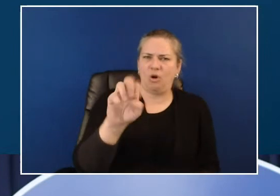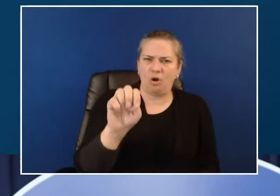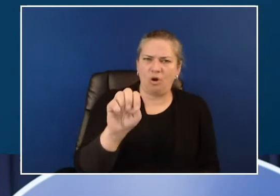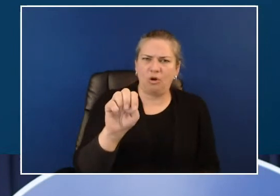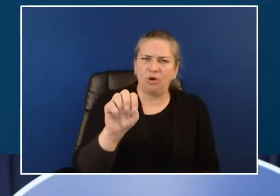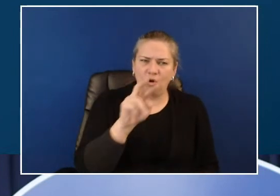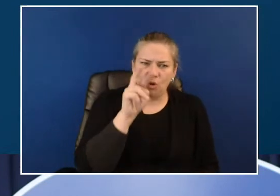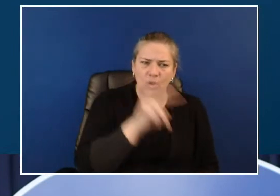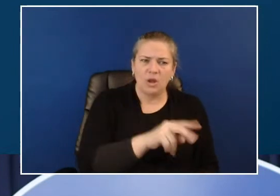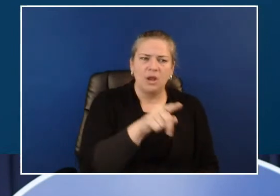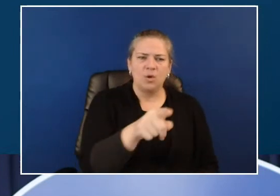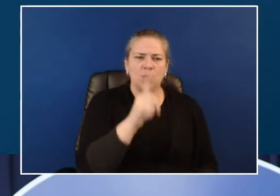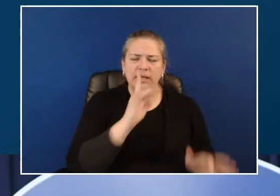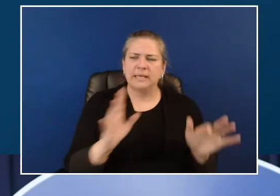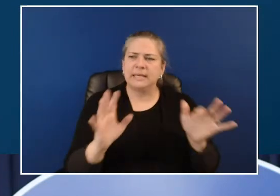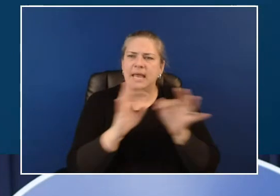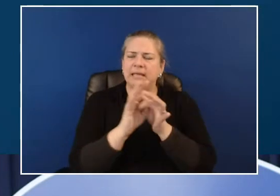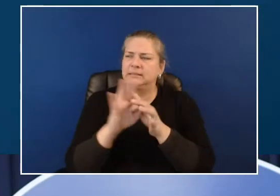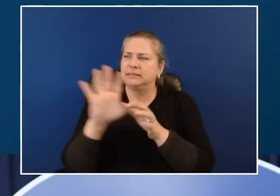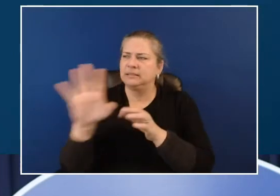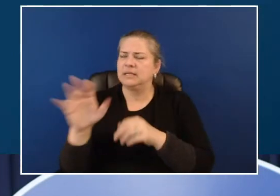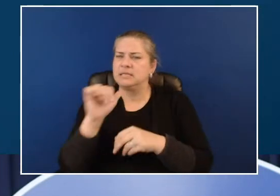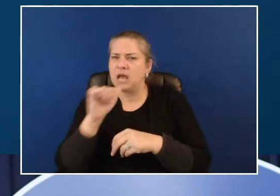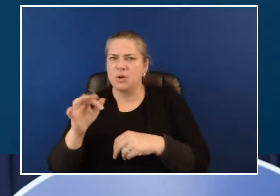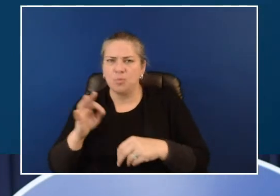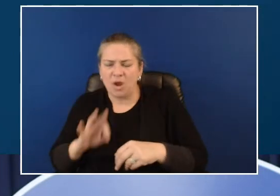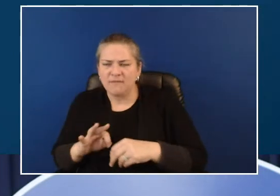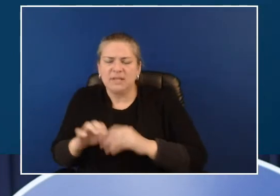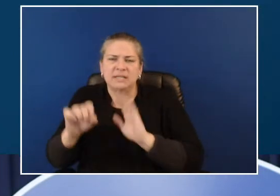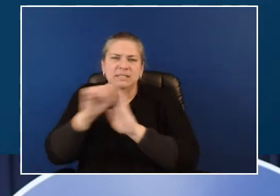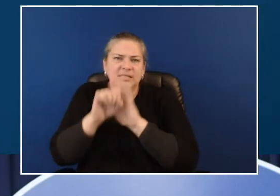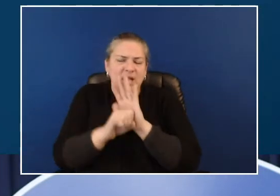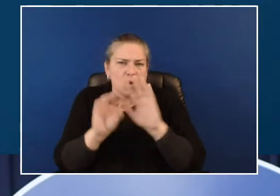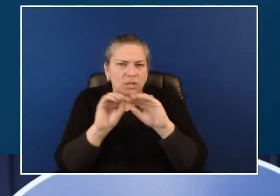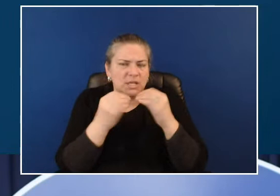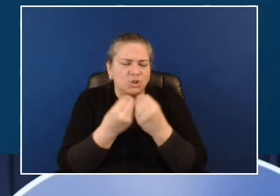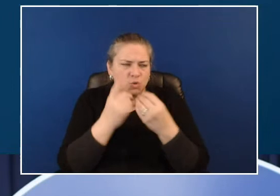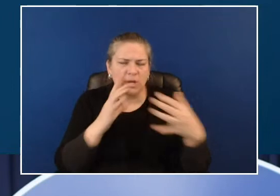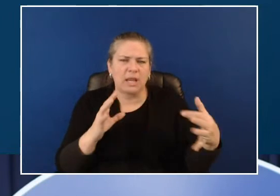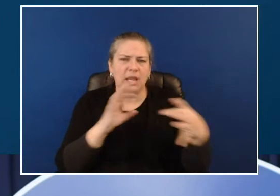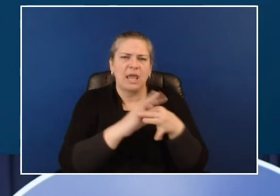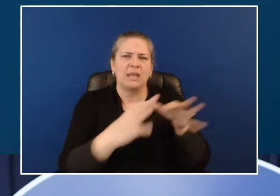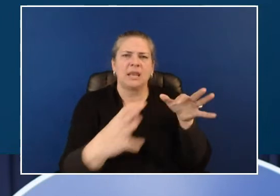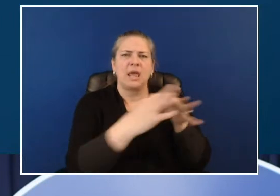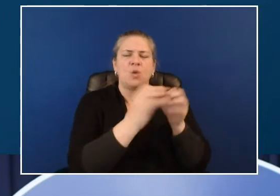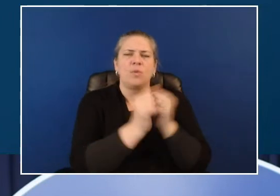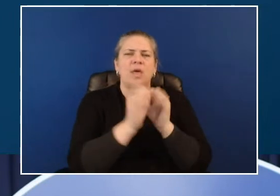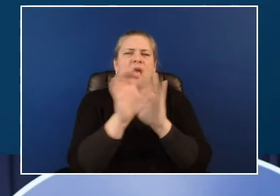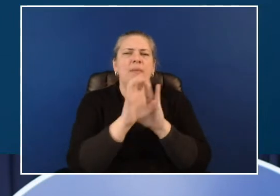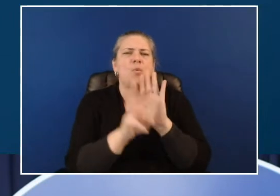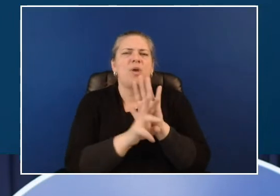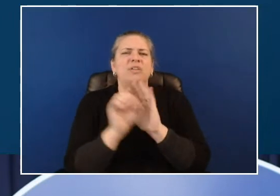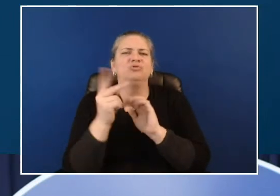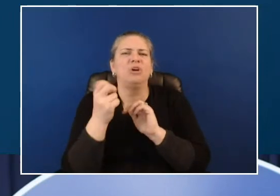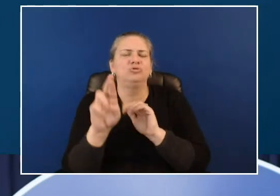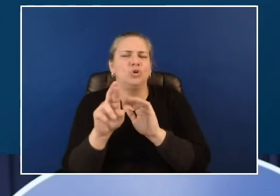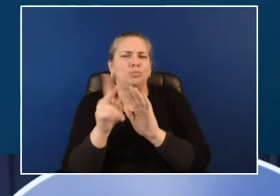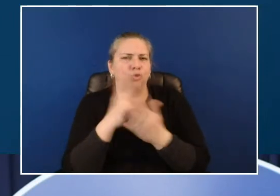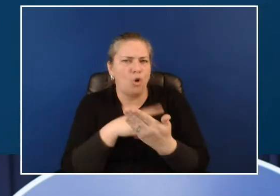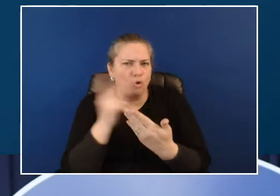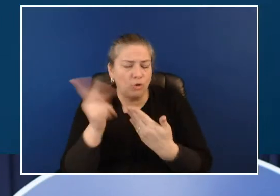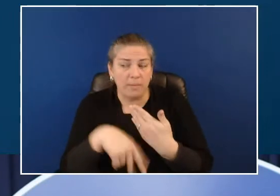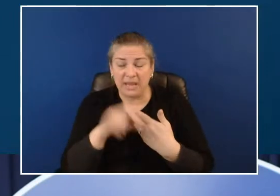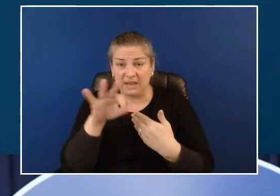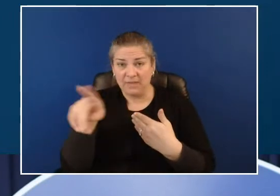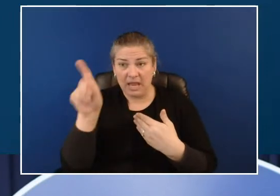services from state and nonprofit organizations. It'll connect individuals to our Commonwealth Sheltering Program if they need medium-term